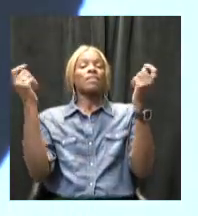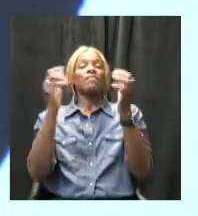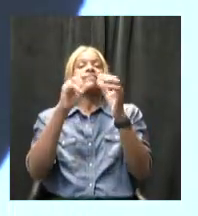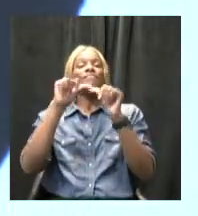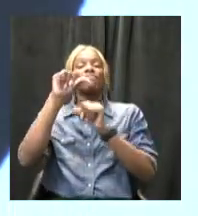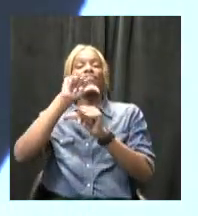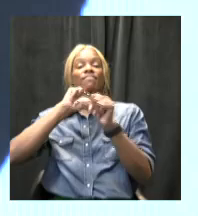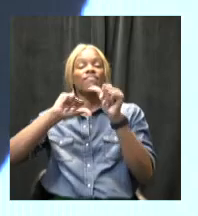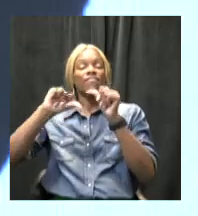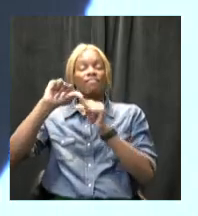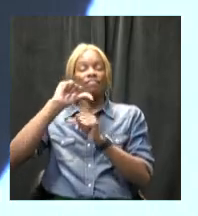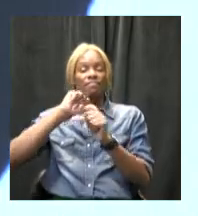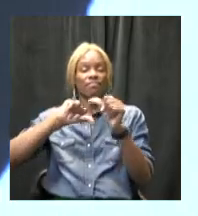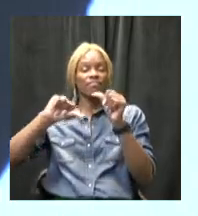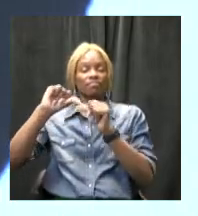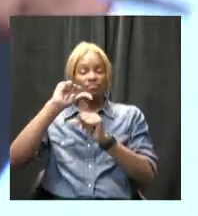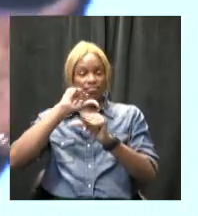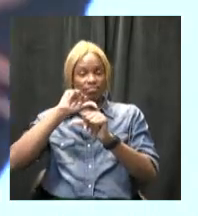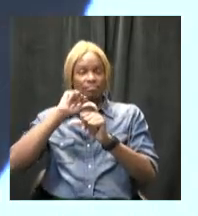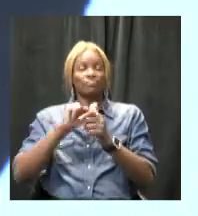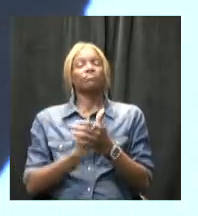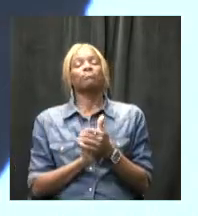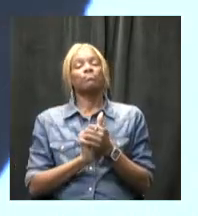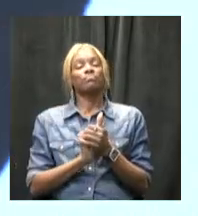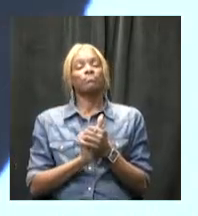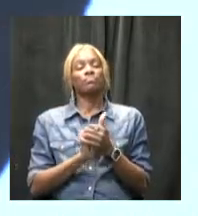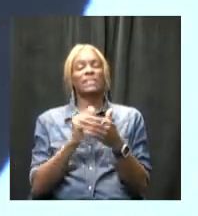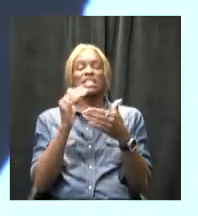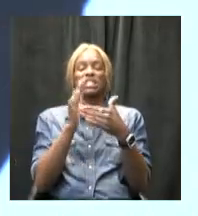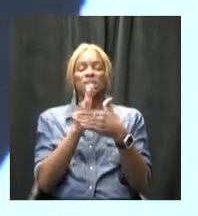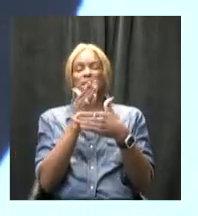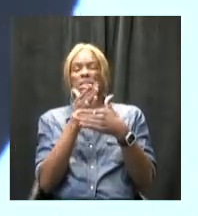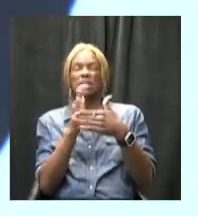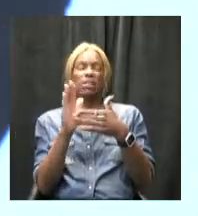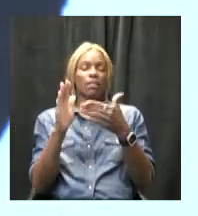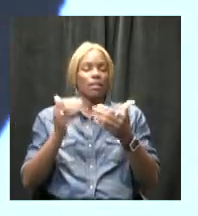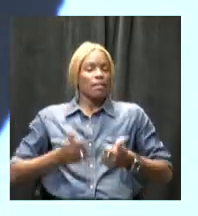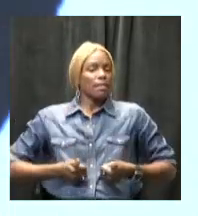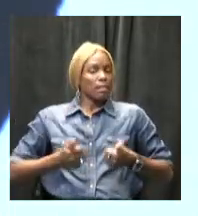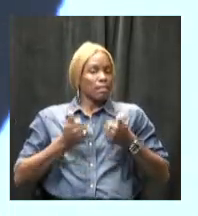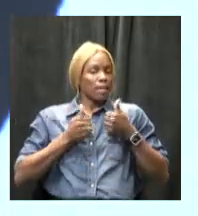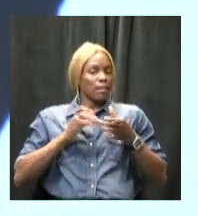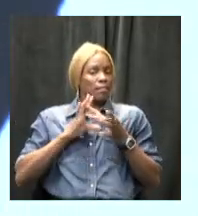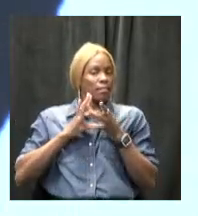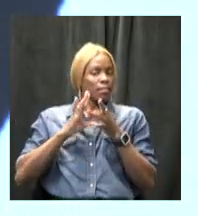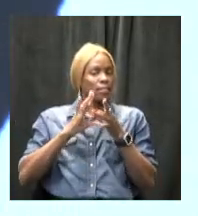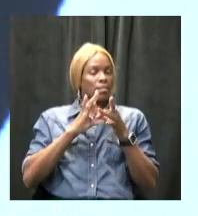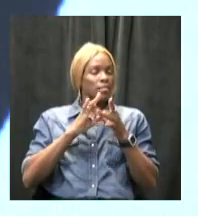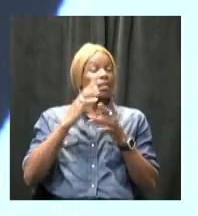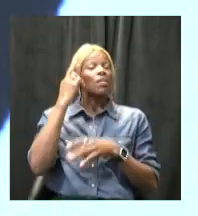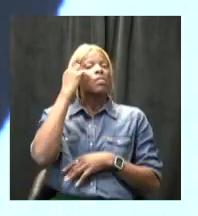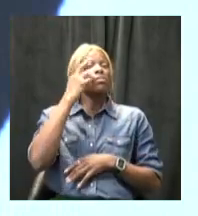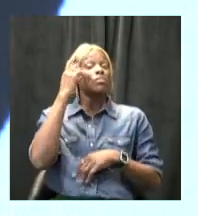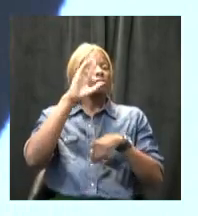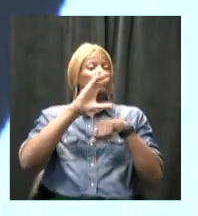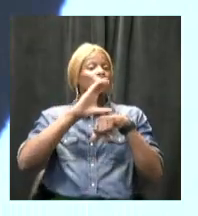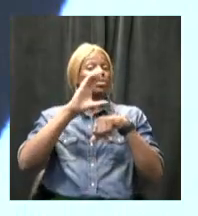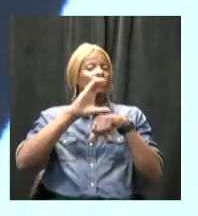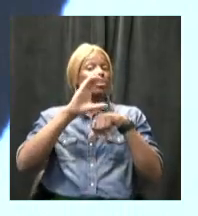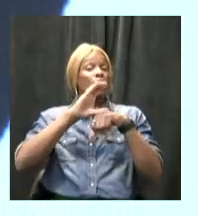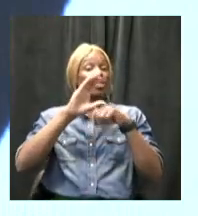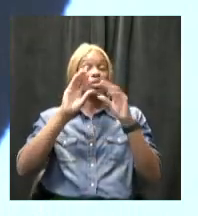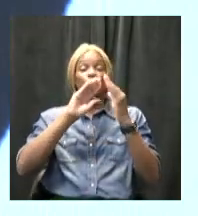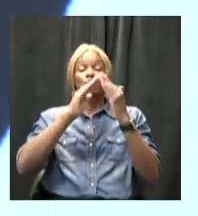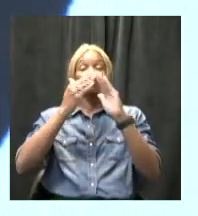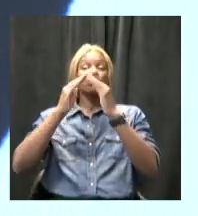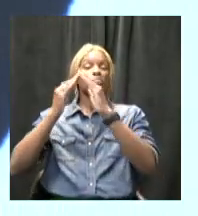word koinonia. It is this sharing of life together. That the reason the church community is so important is